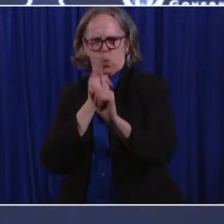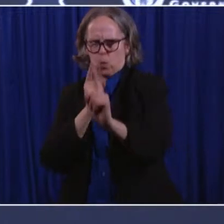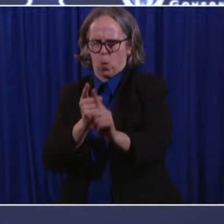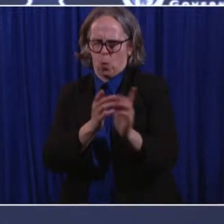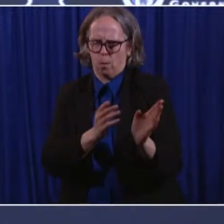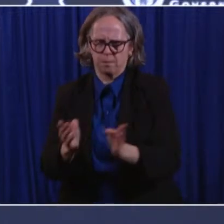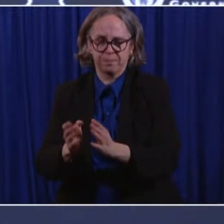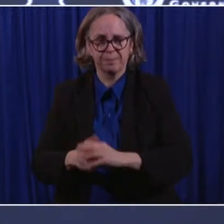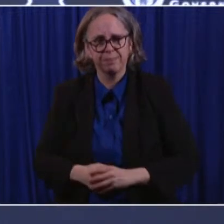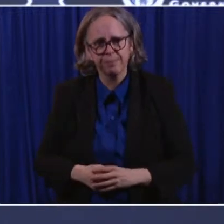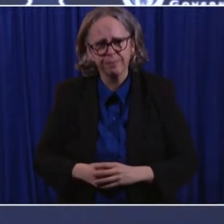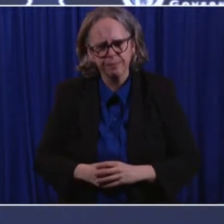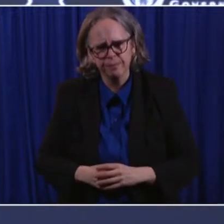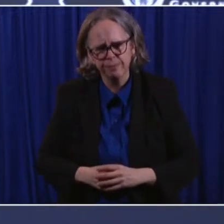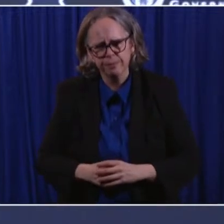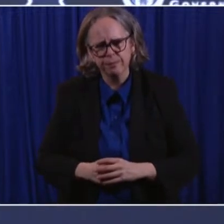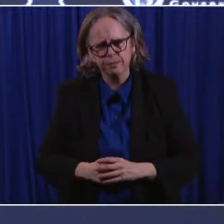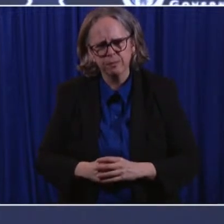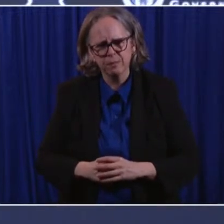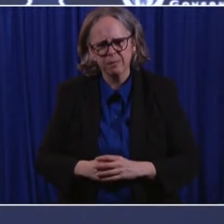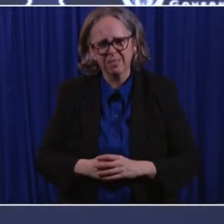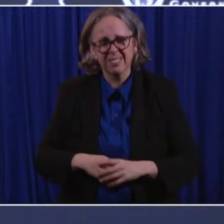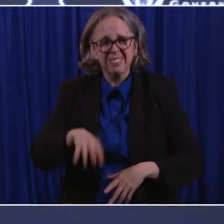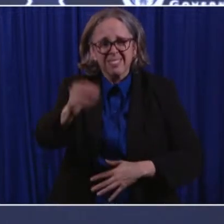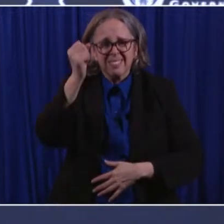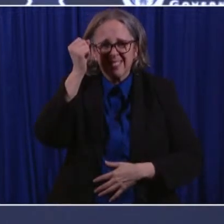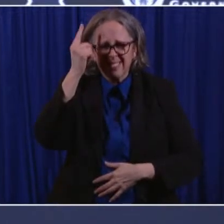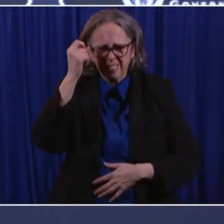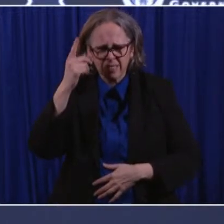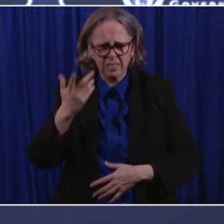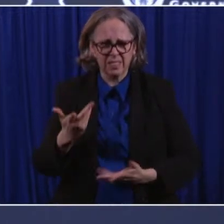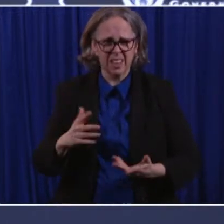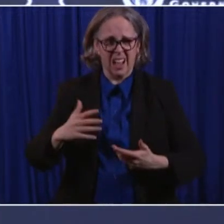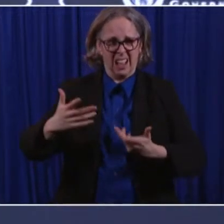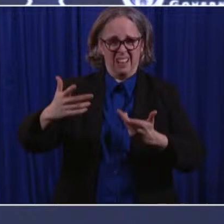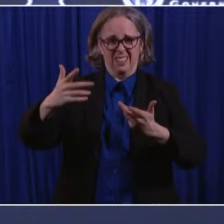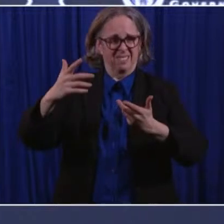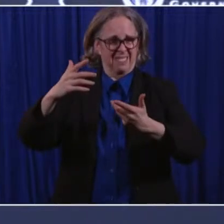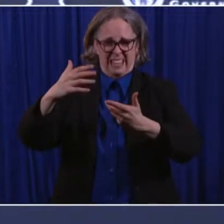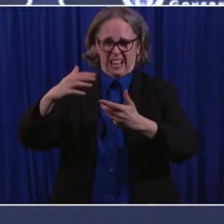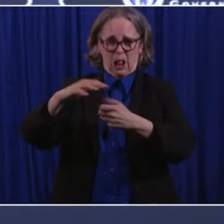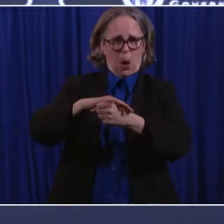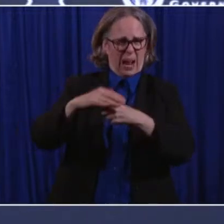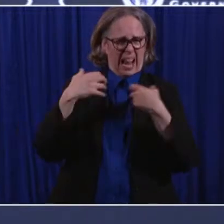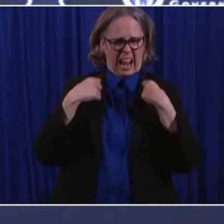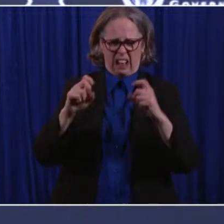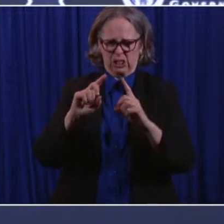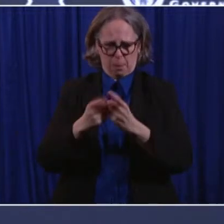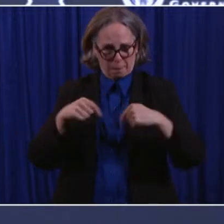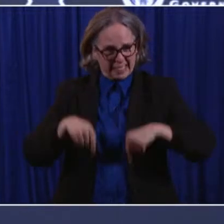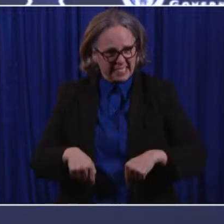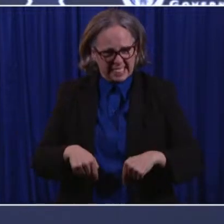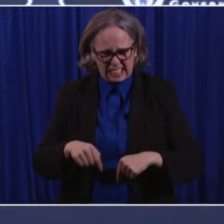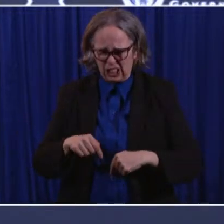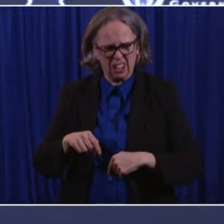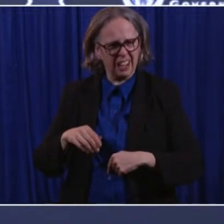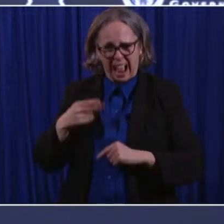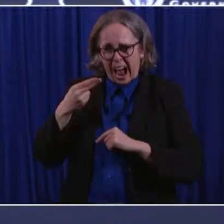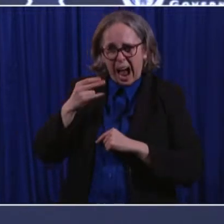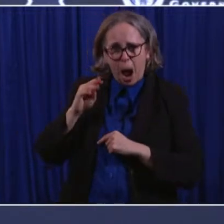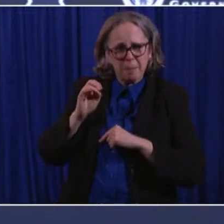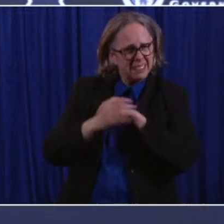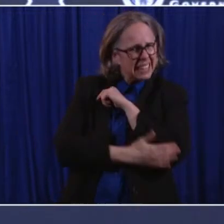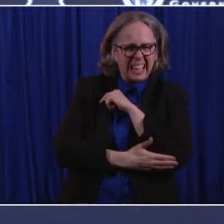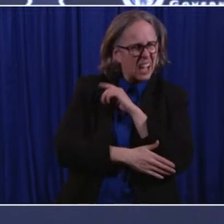All of the area local health departments, not just Hamilton County, but all the area health departments, including Hamilton County